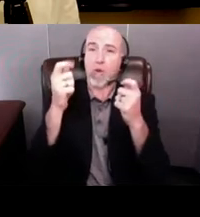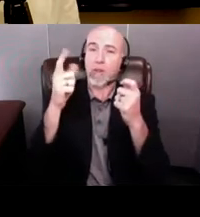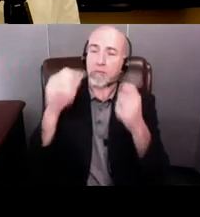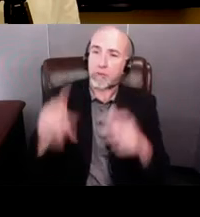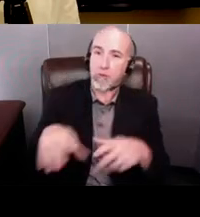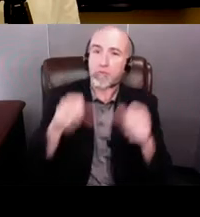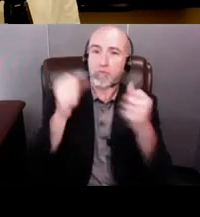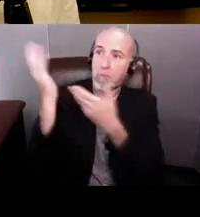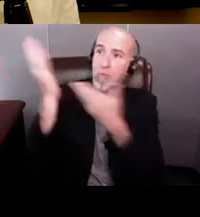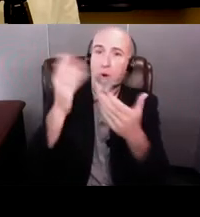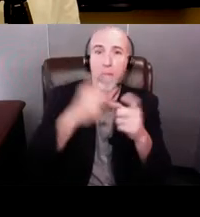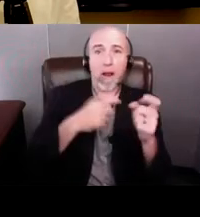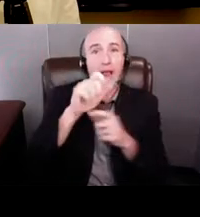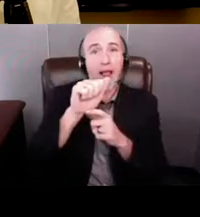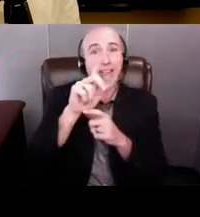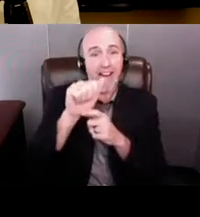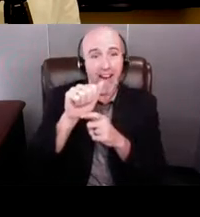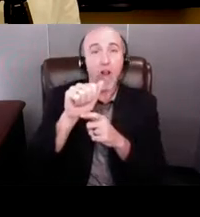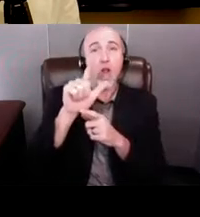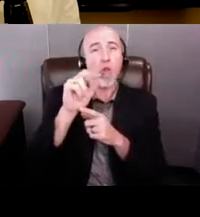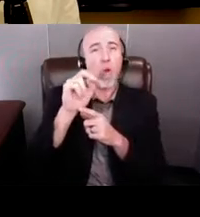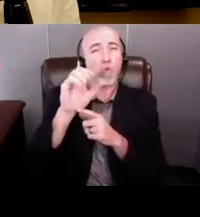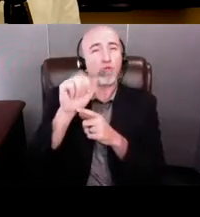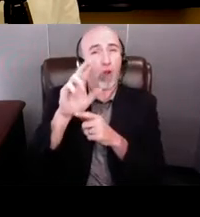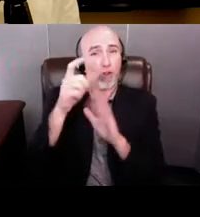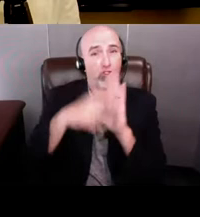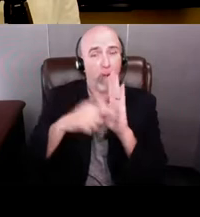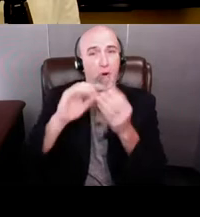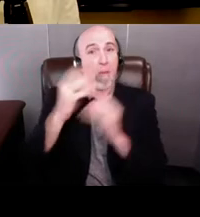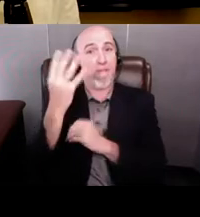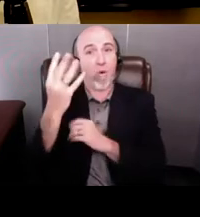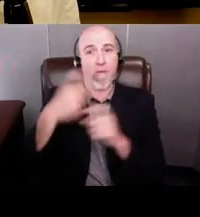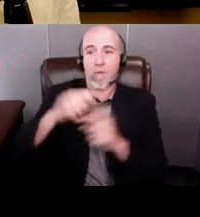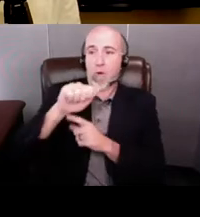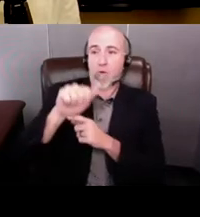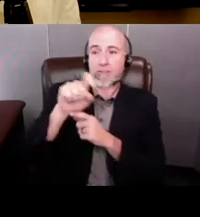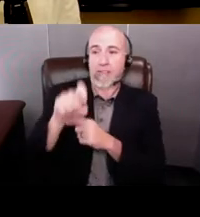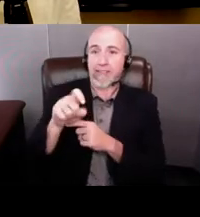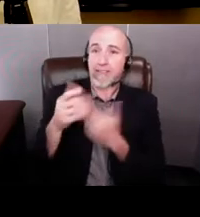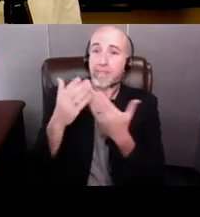Veterans Lone Star Chapter, number 4 from Austin, Texas. Irene.